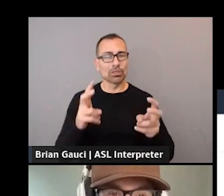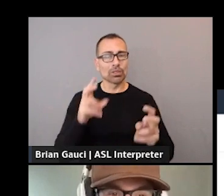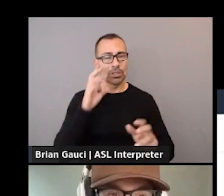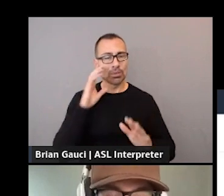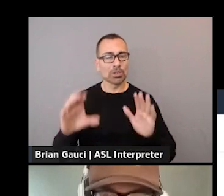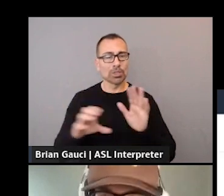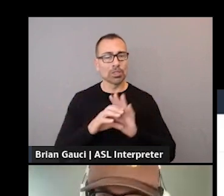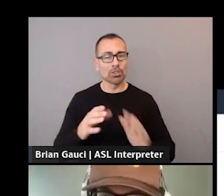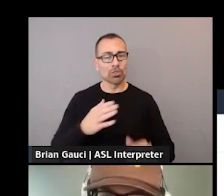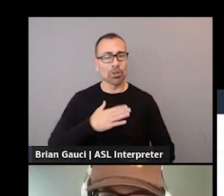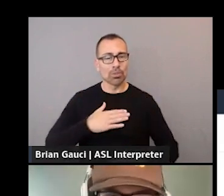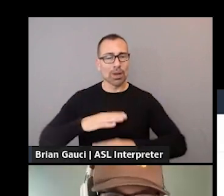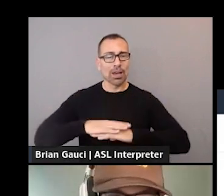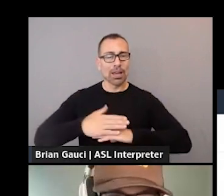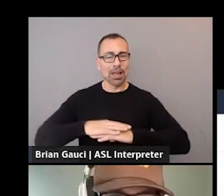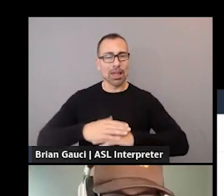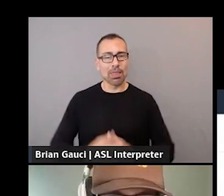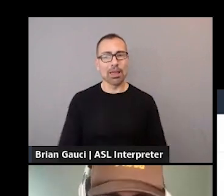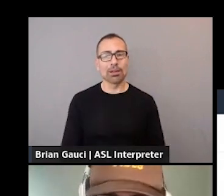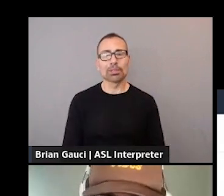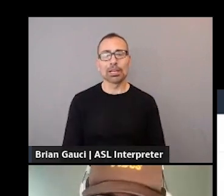laptop. Till then,